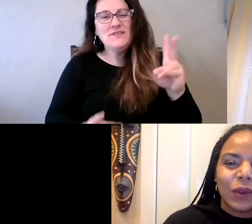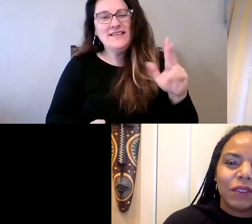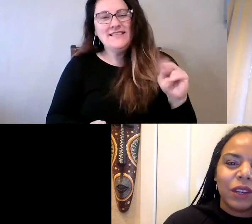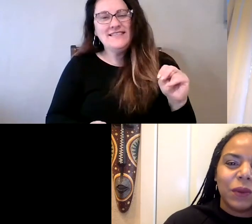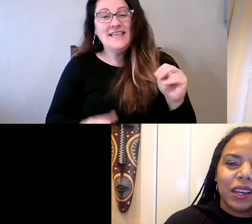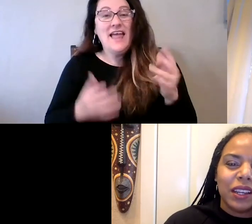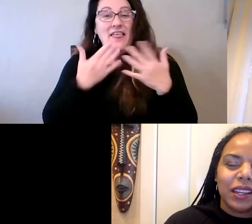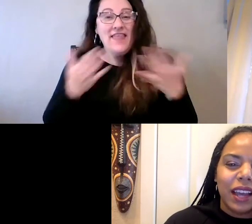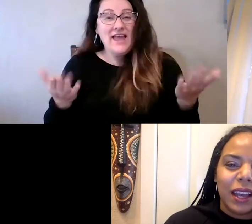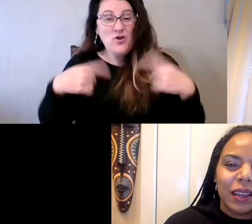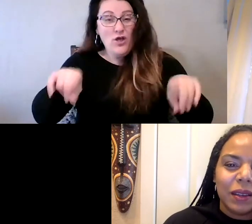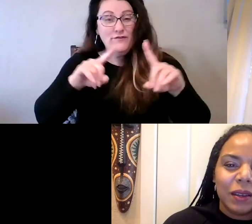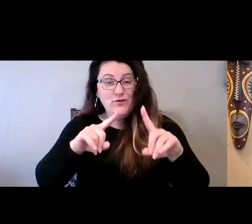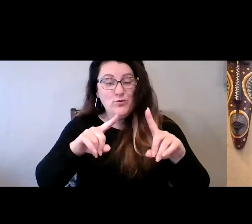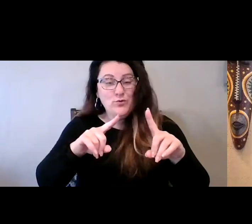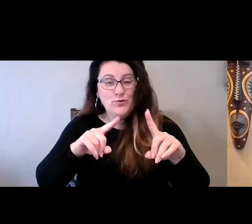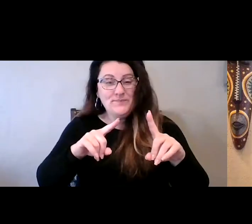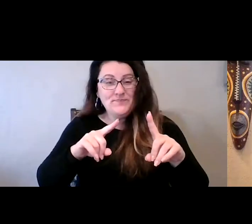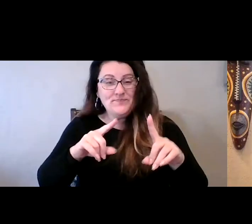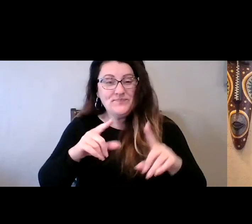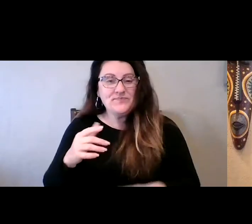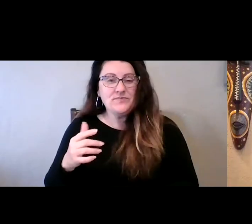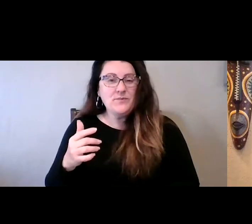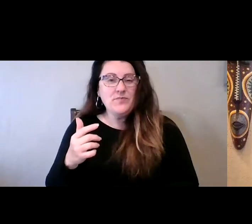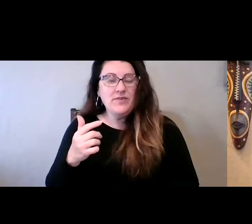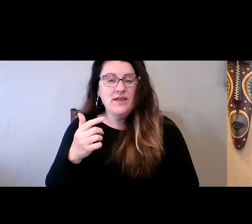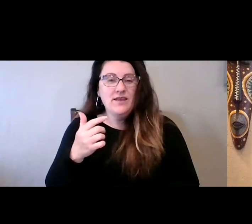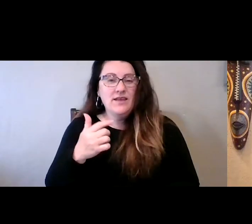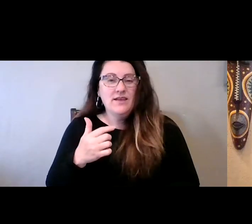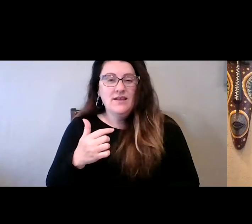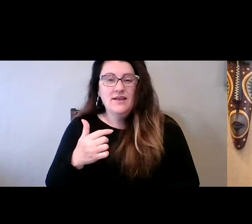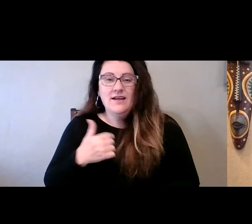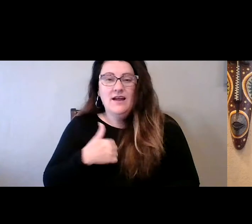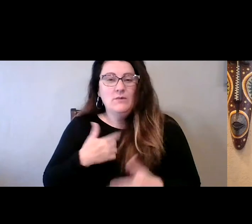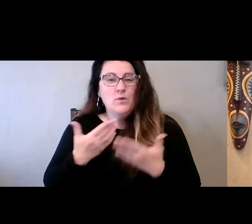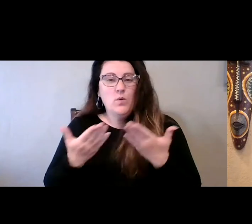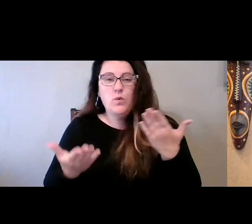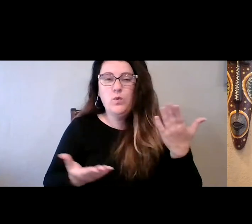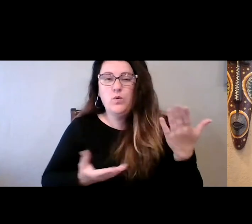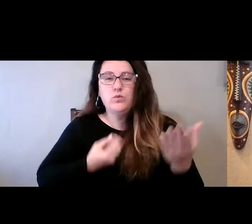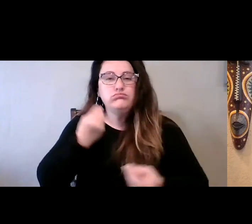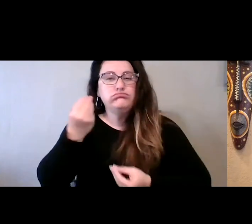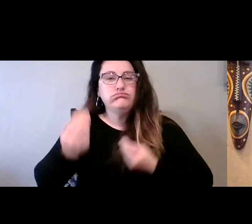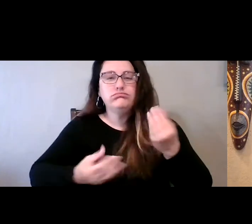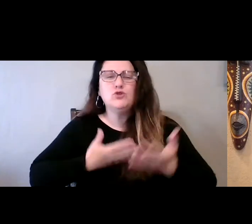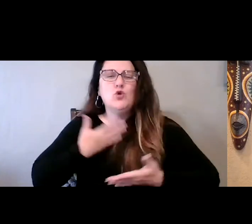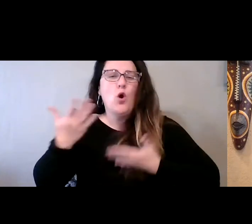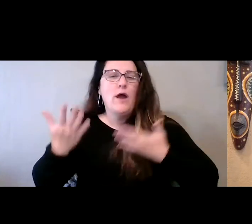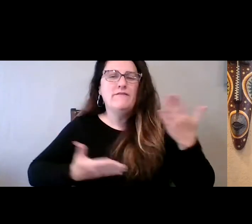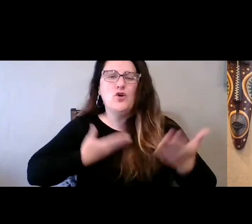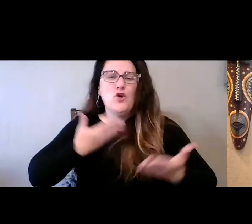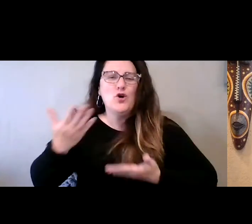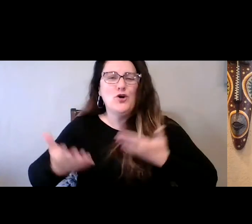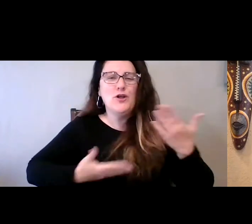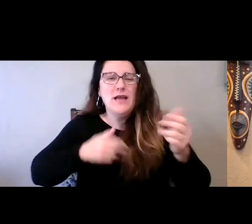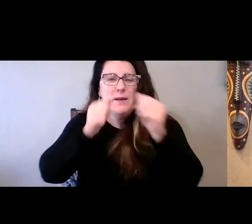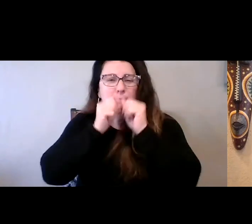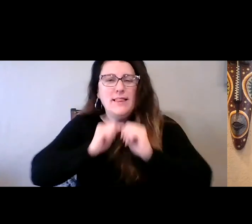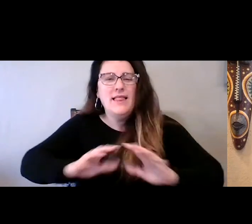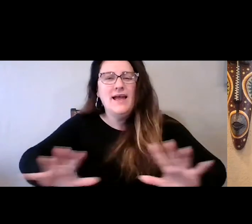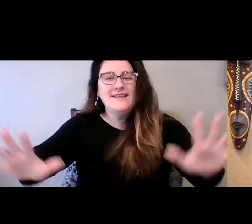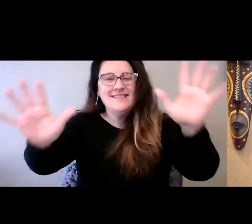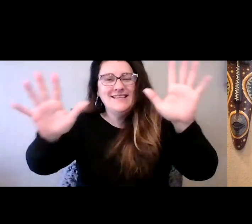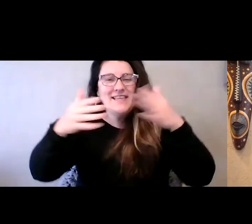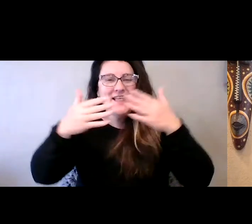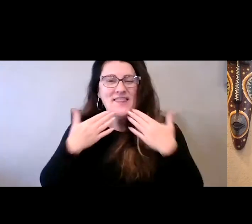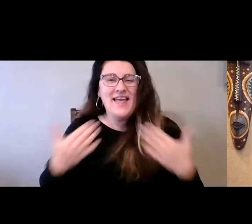and thank you, everyone. I am bidding you, joyful greetings and blessings, and thank